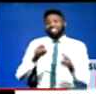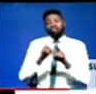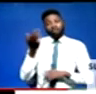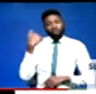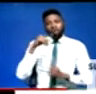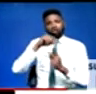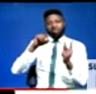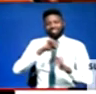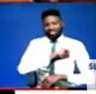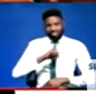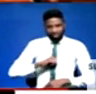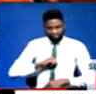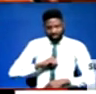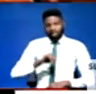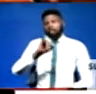Dekow Iman.